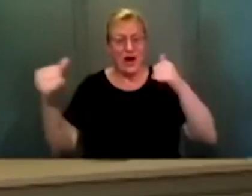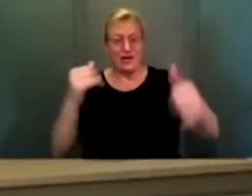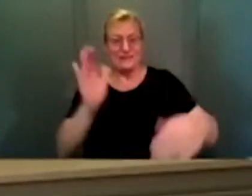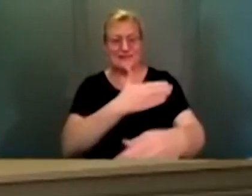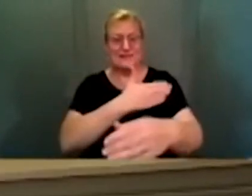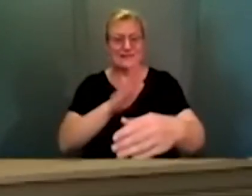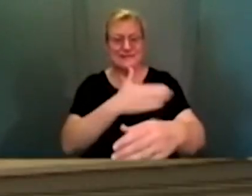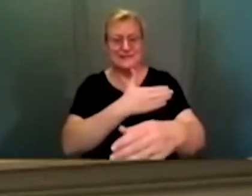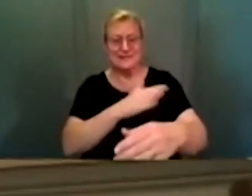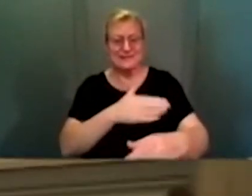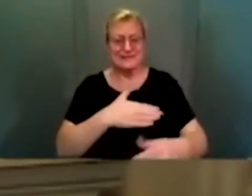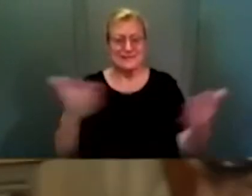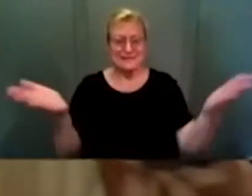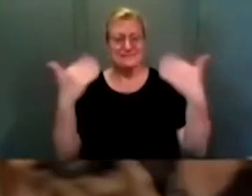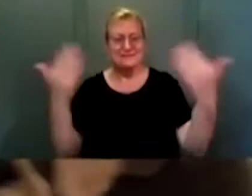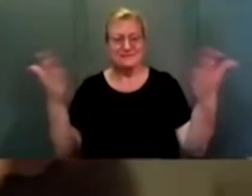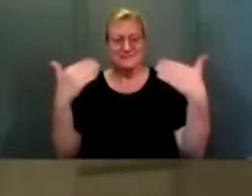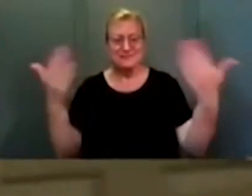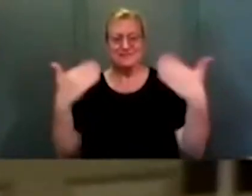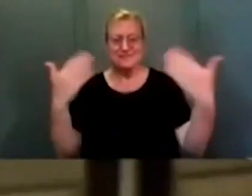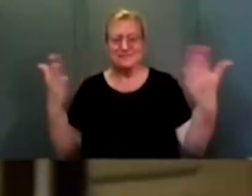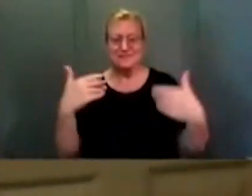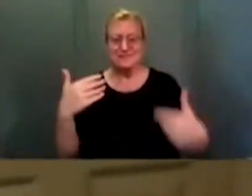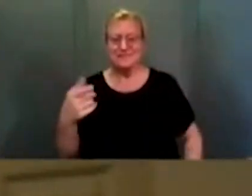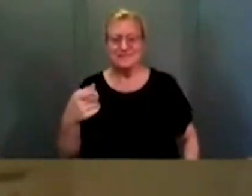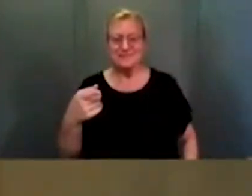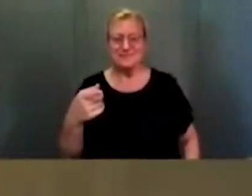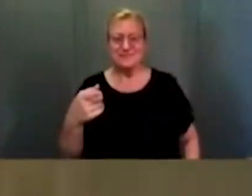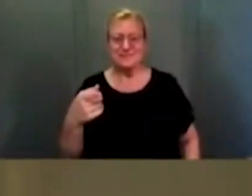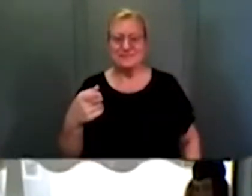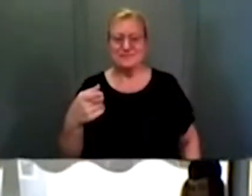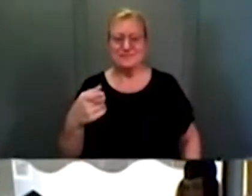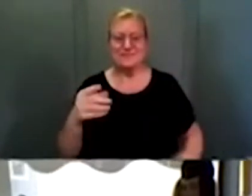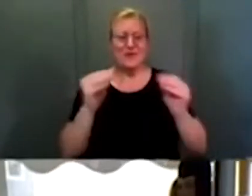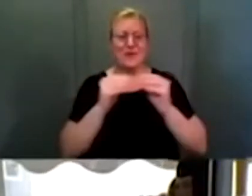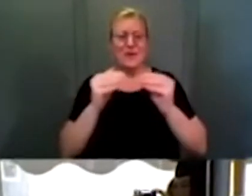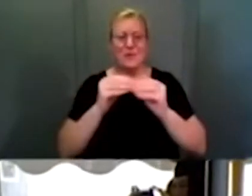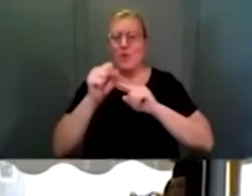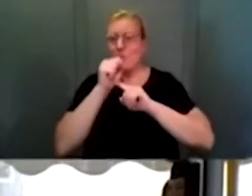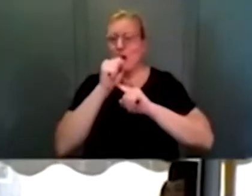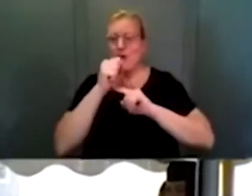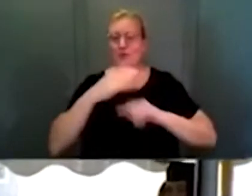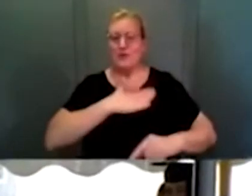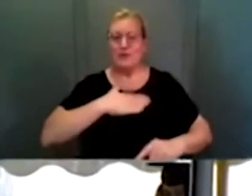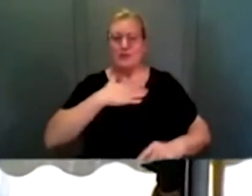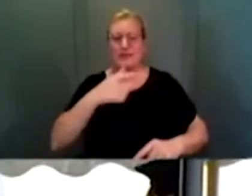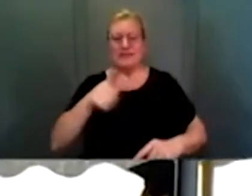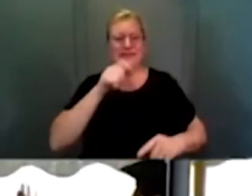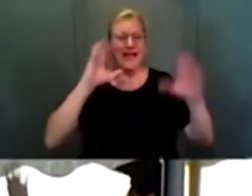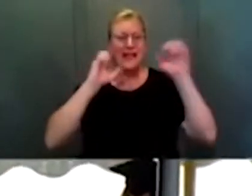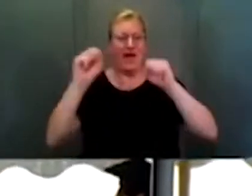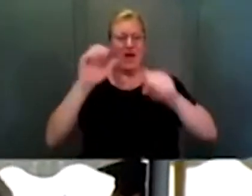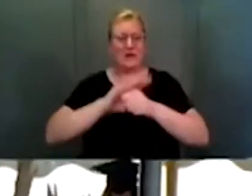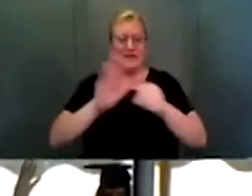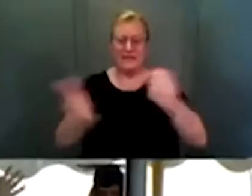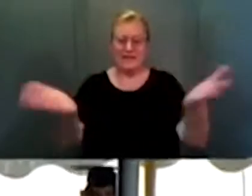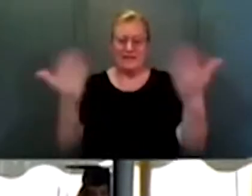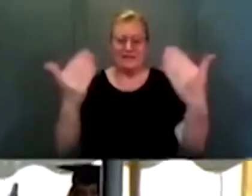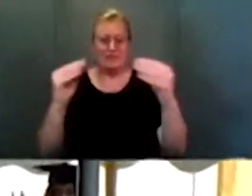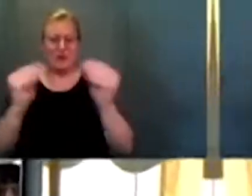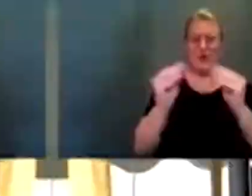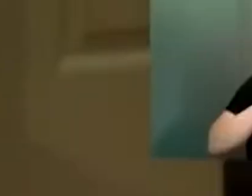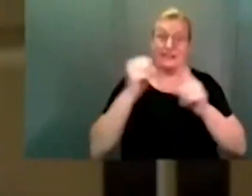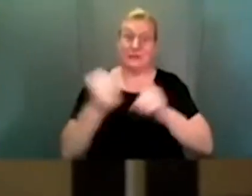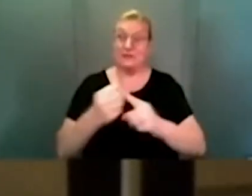Angel, and of course, It Wasn't Me. The performance had the graduating class on their feet, cheering and dancing along with the